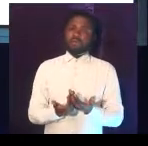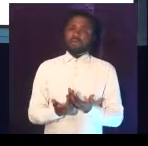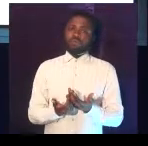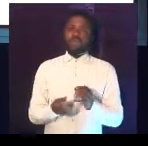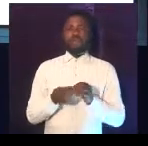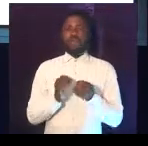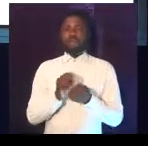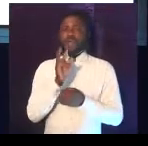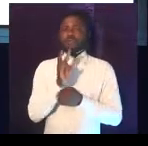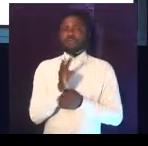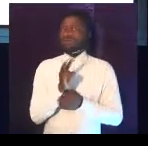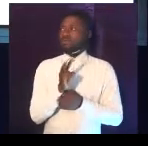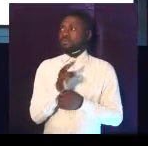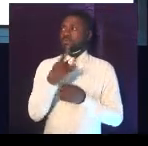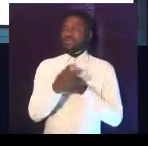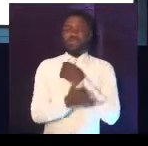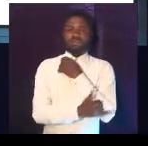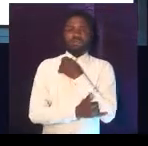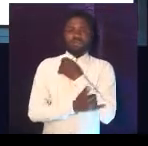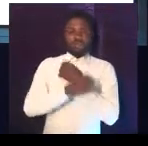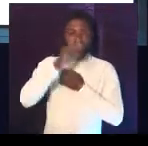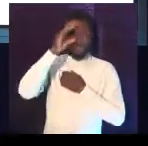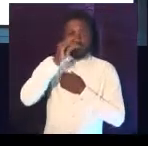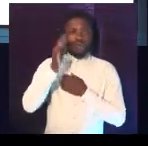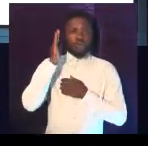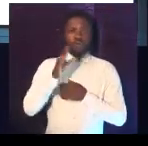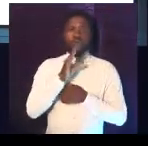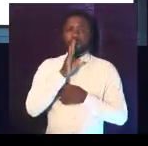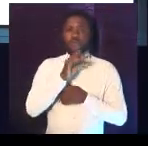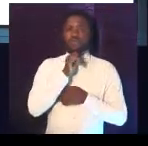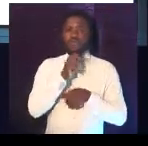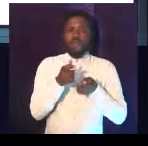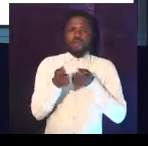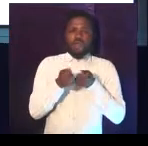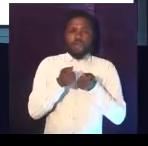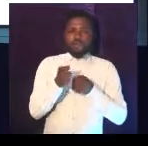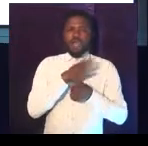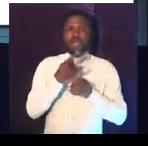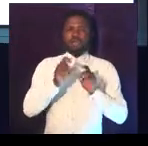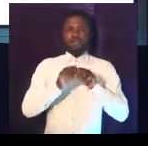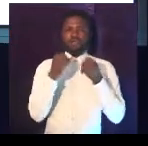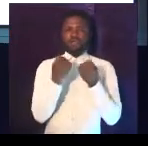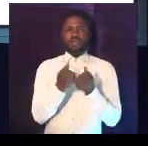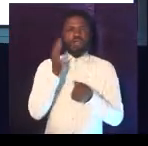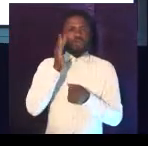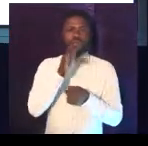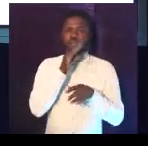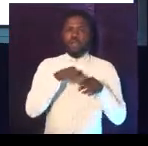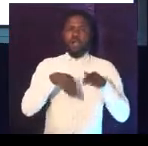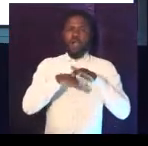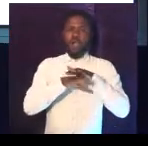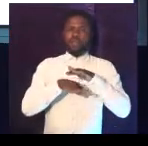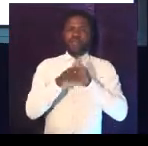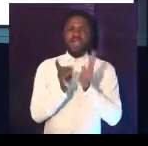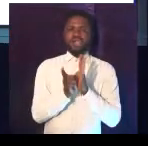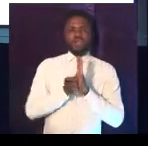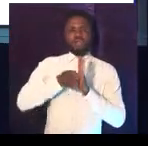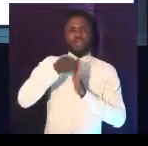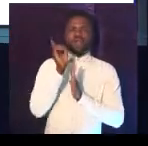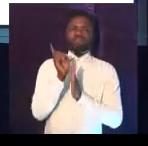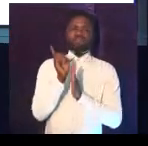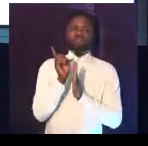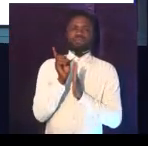like. Two, the citizens will be ungovernable and the society will be underdeveloped.